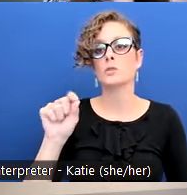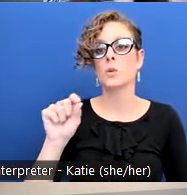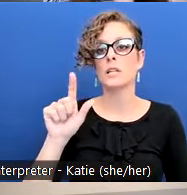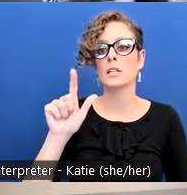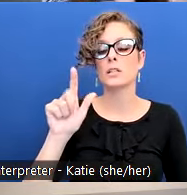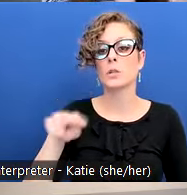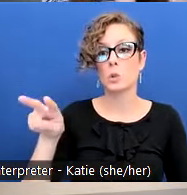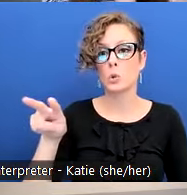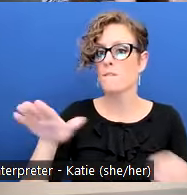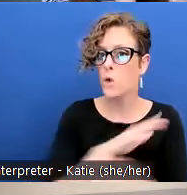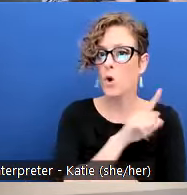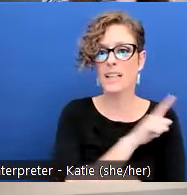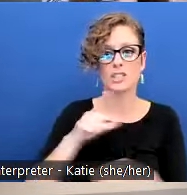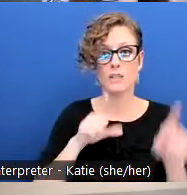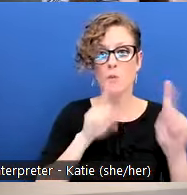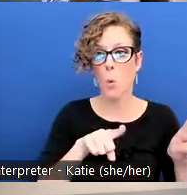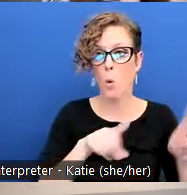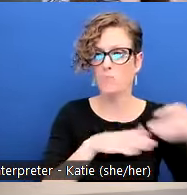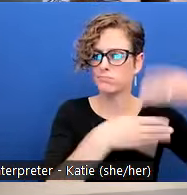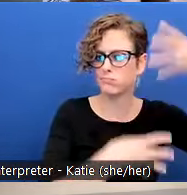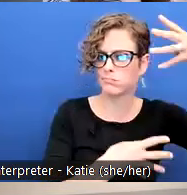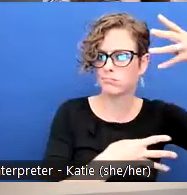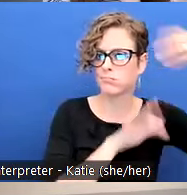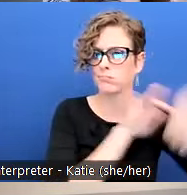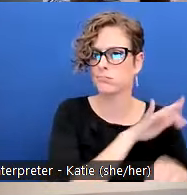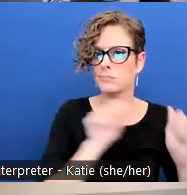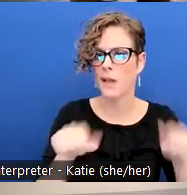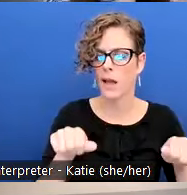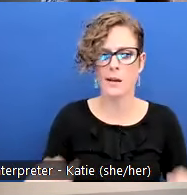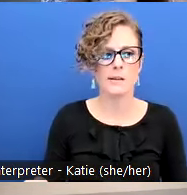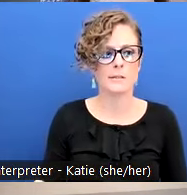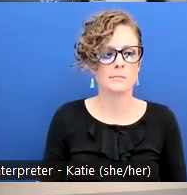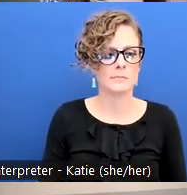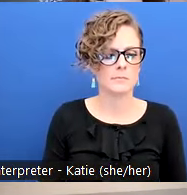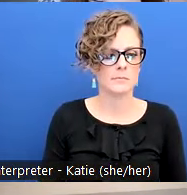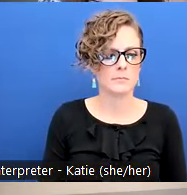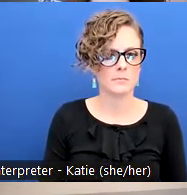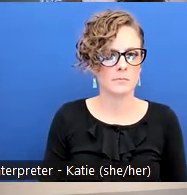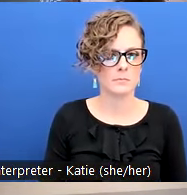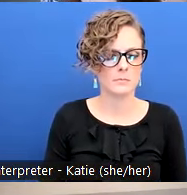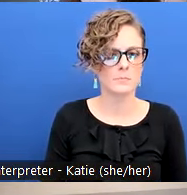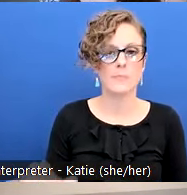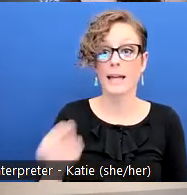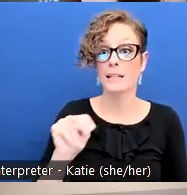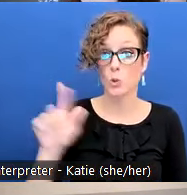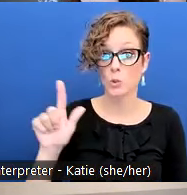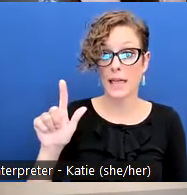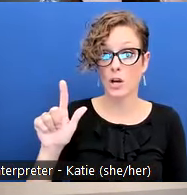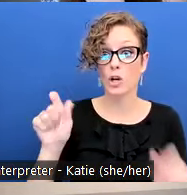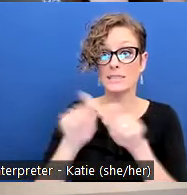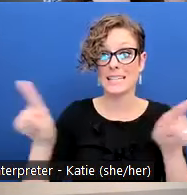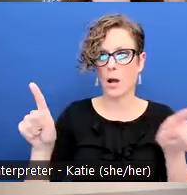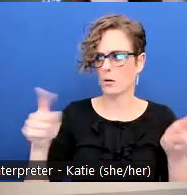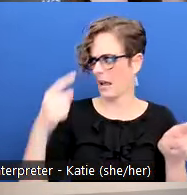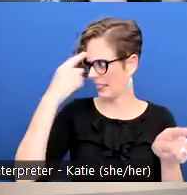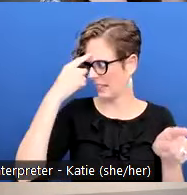report. That also, I believe, is going out in our newsletter that was sent out today, I